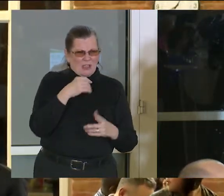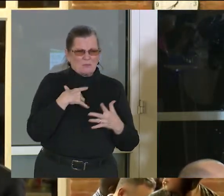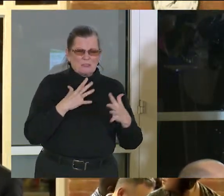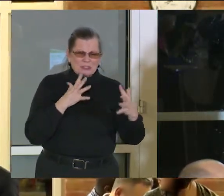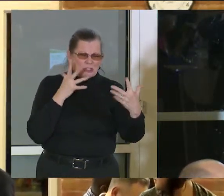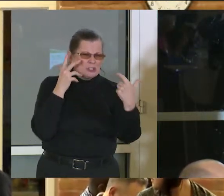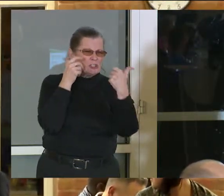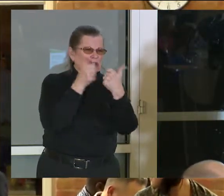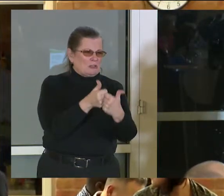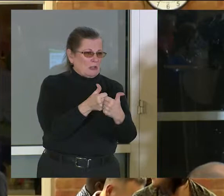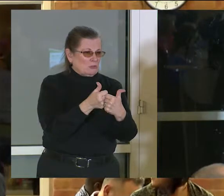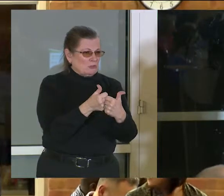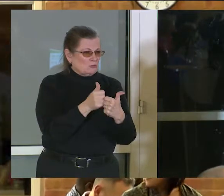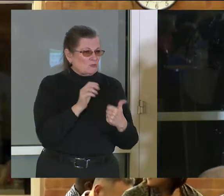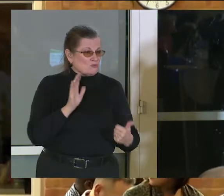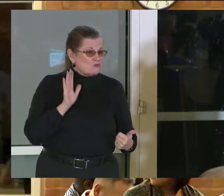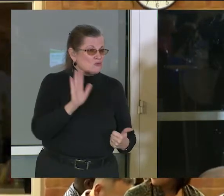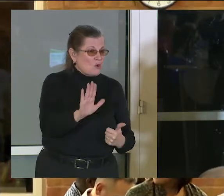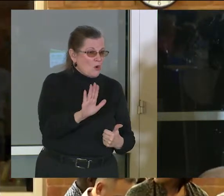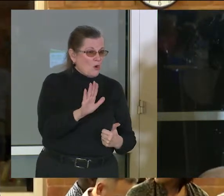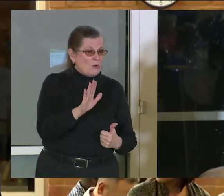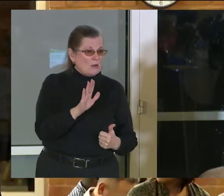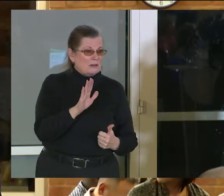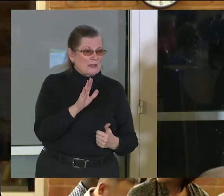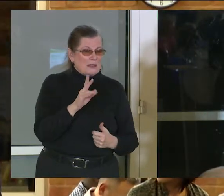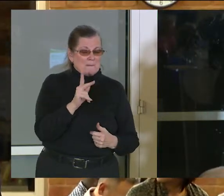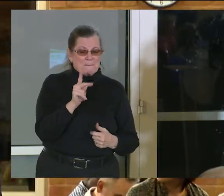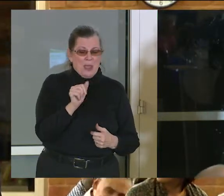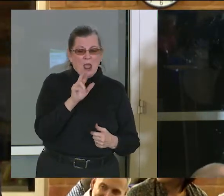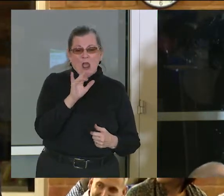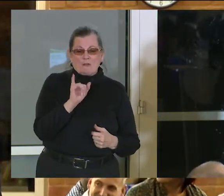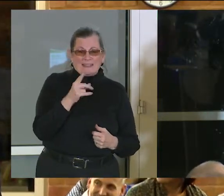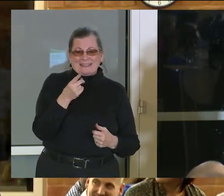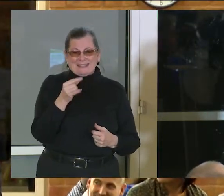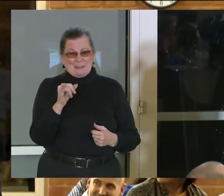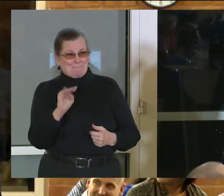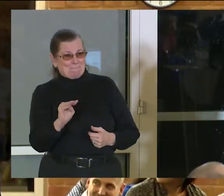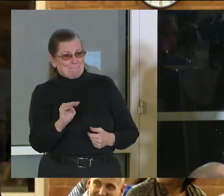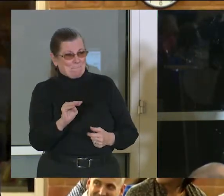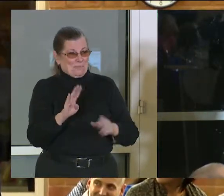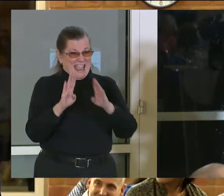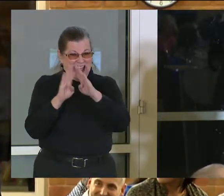is health. Health is housing. Public safety is